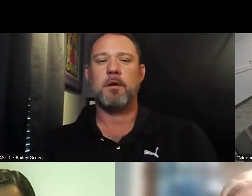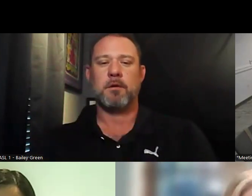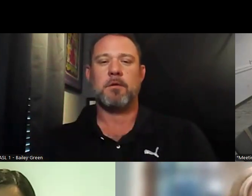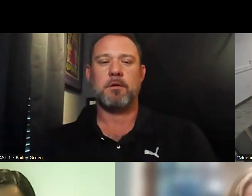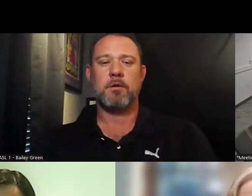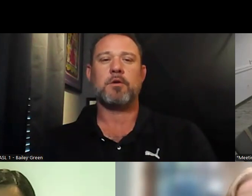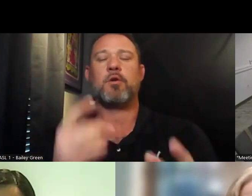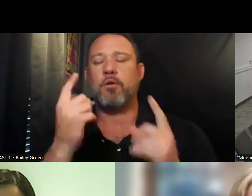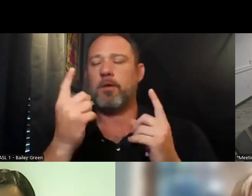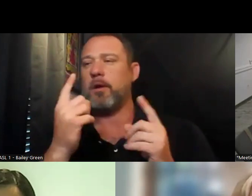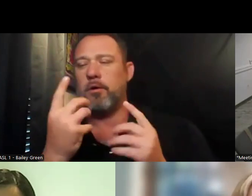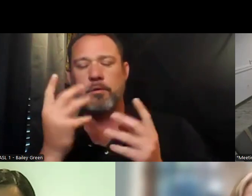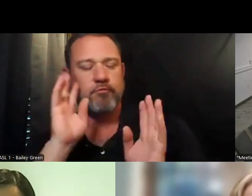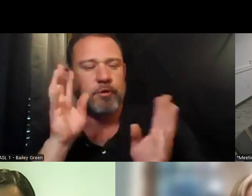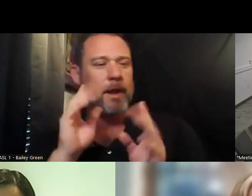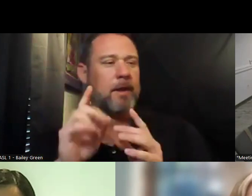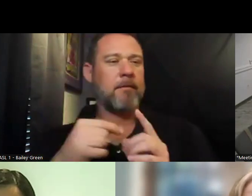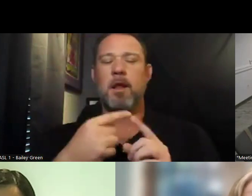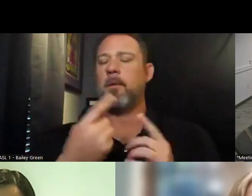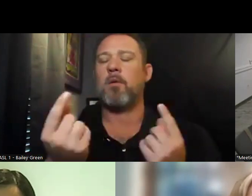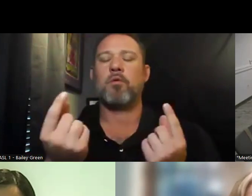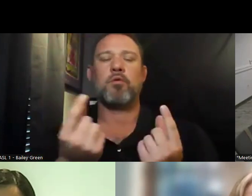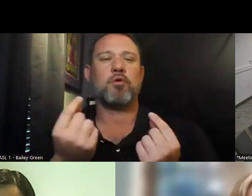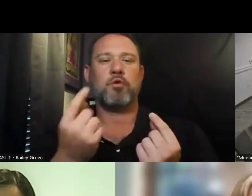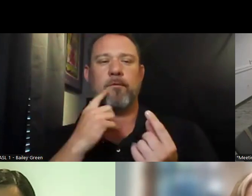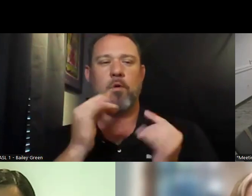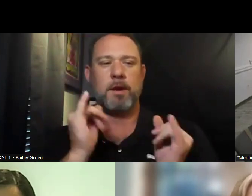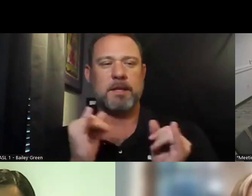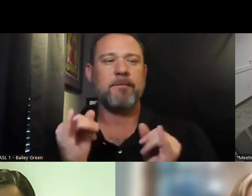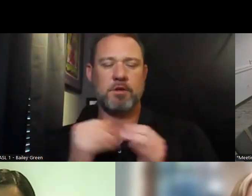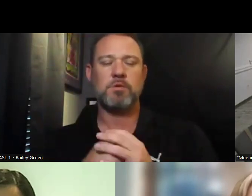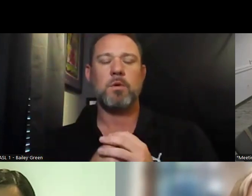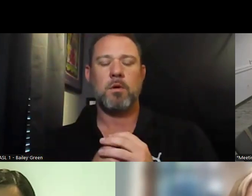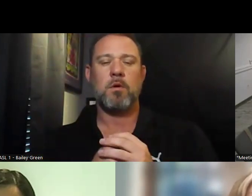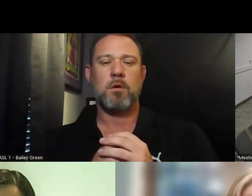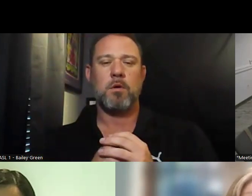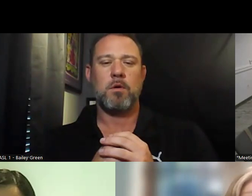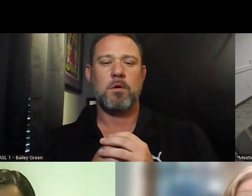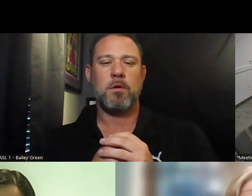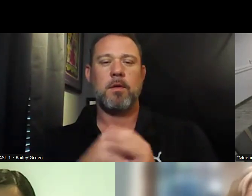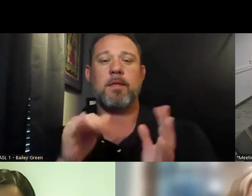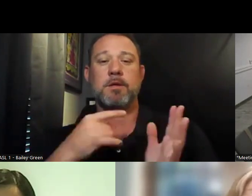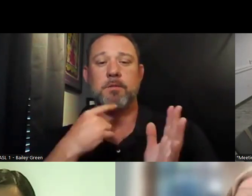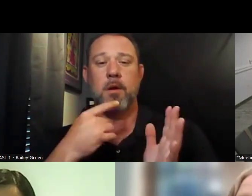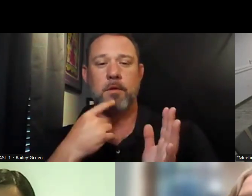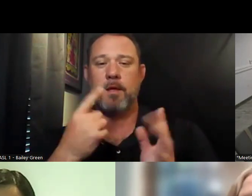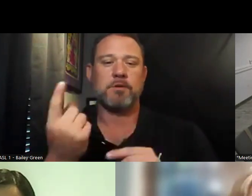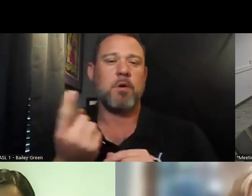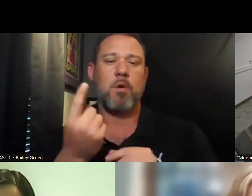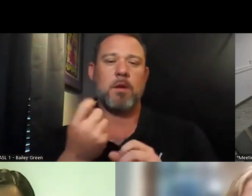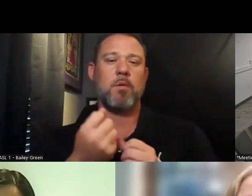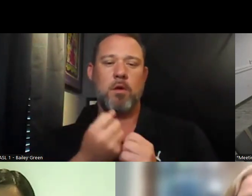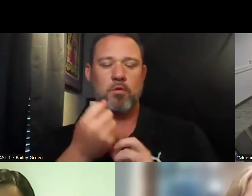think creatively about what we might do for these individuals? Because this population is only going to